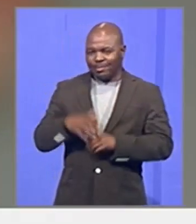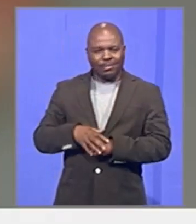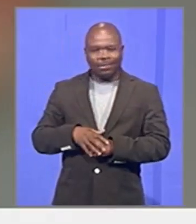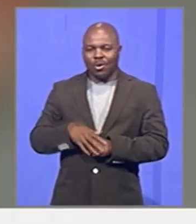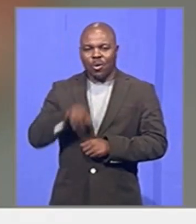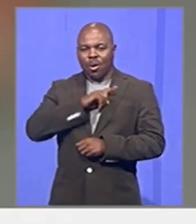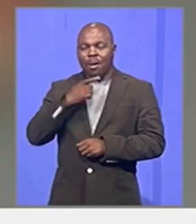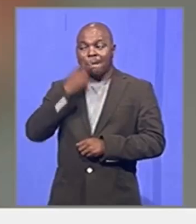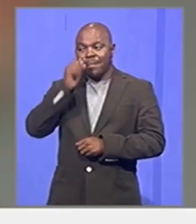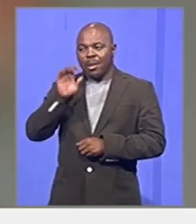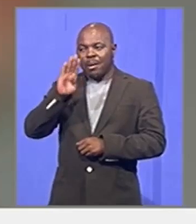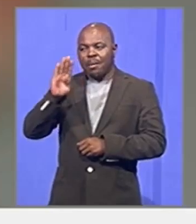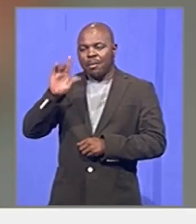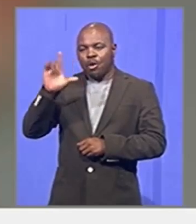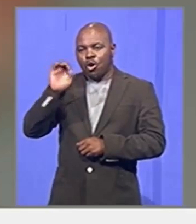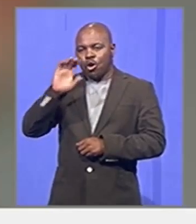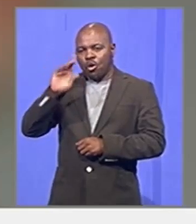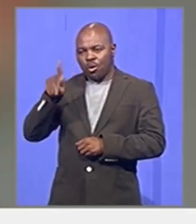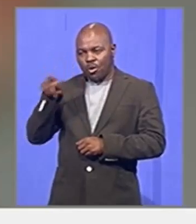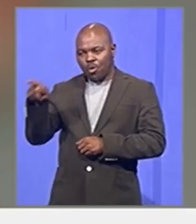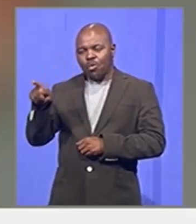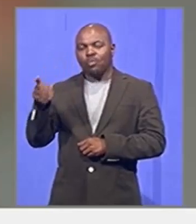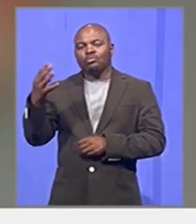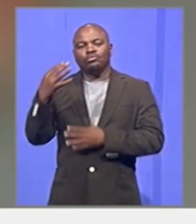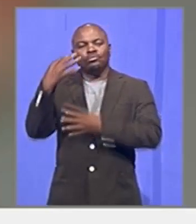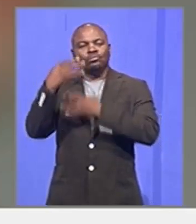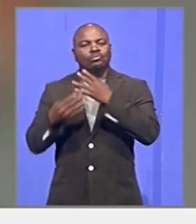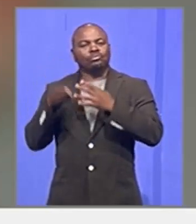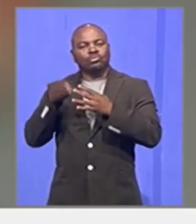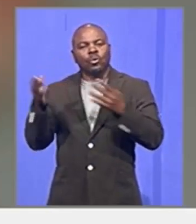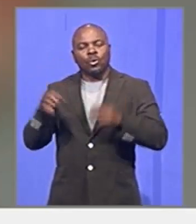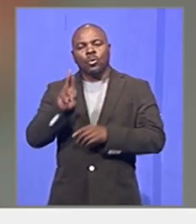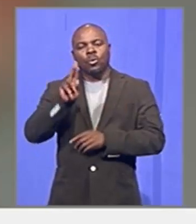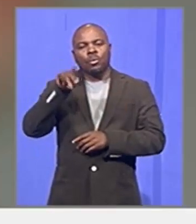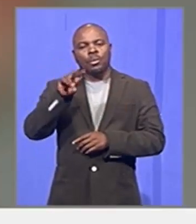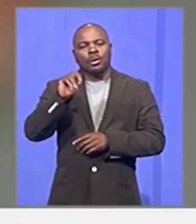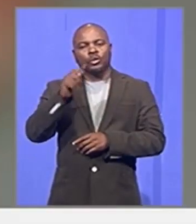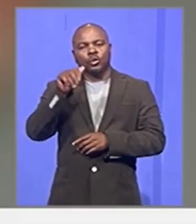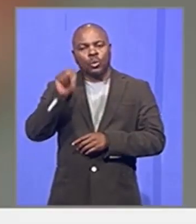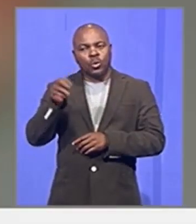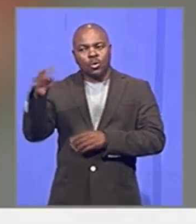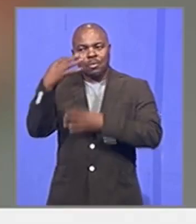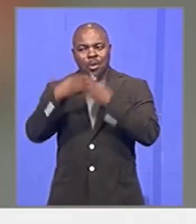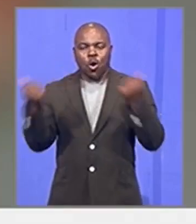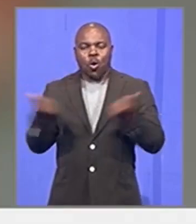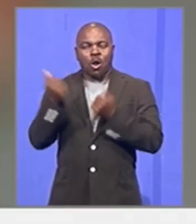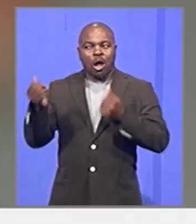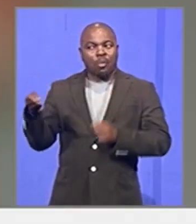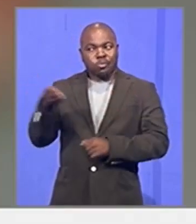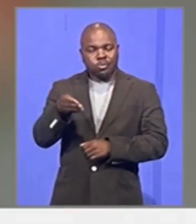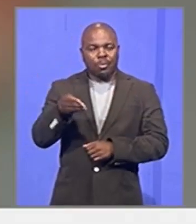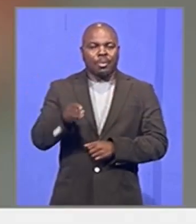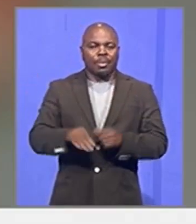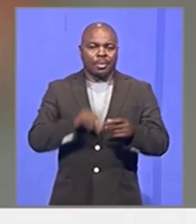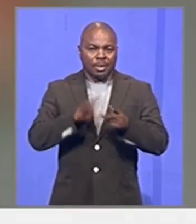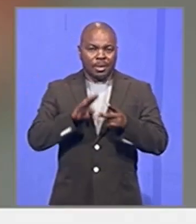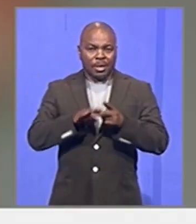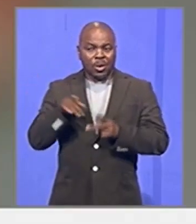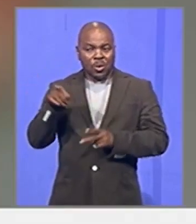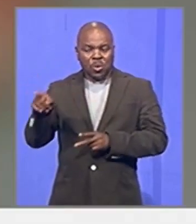Mr. John Block was arrested at the correctional facility in Uppington where he is incarcerated already for